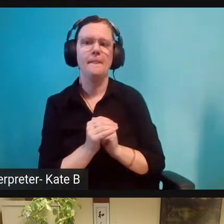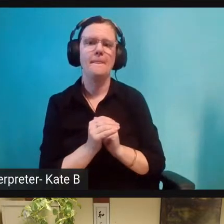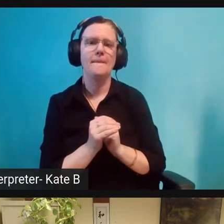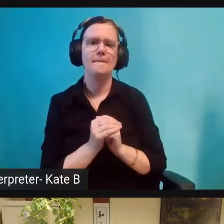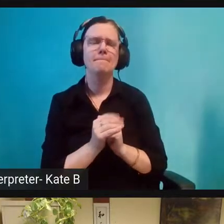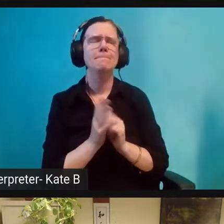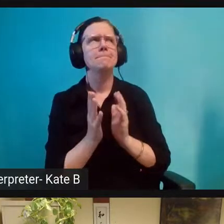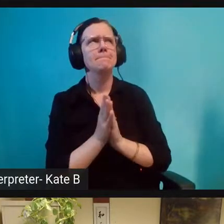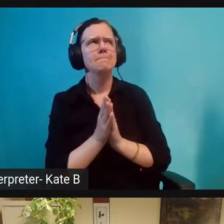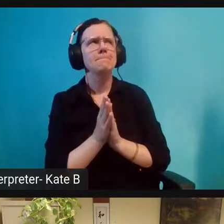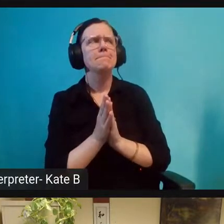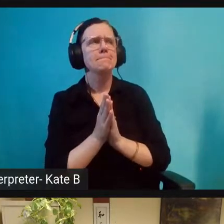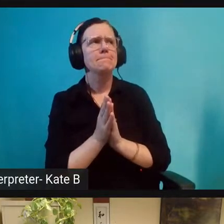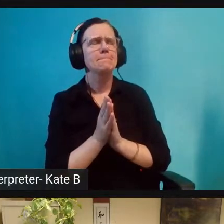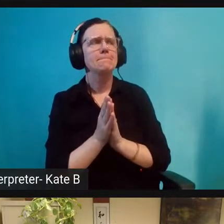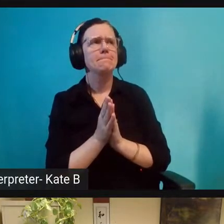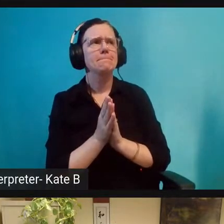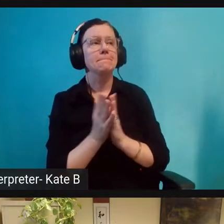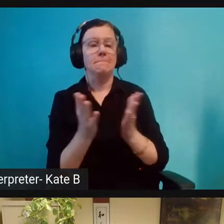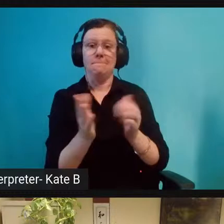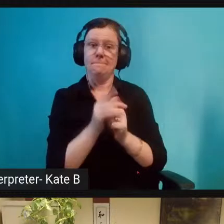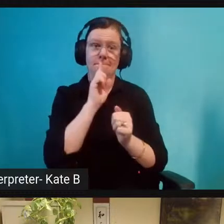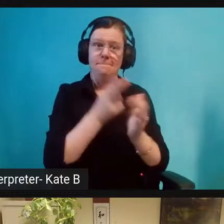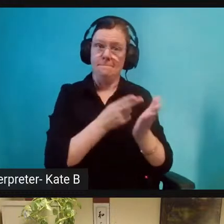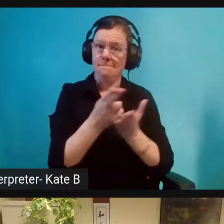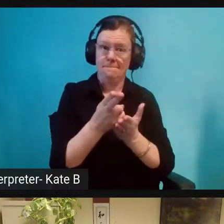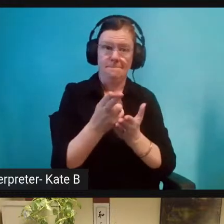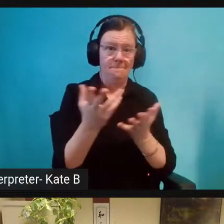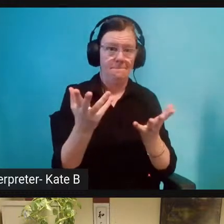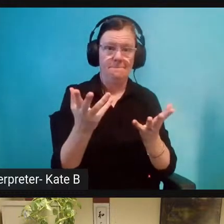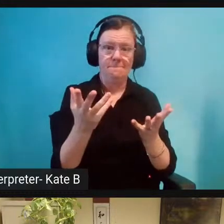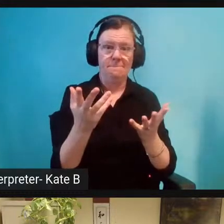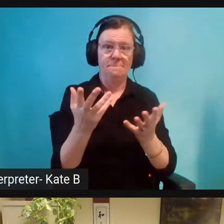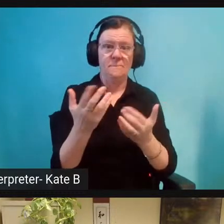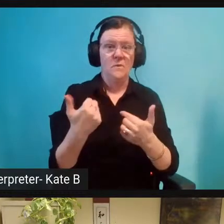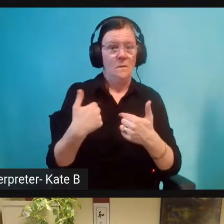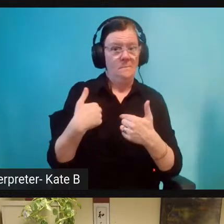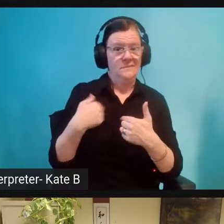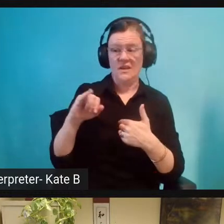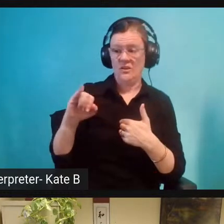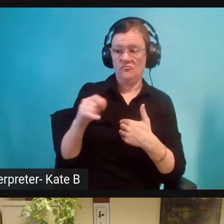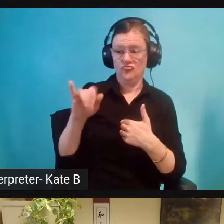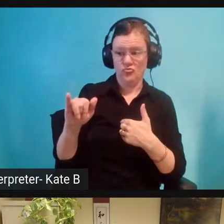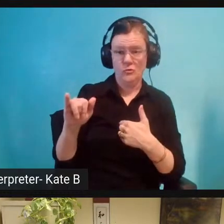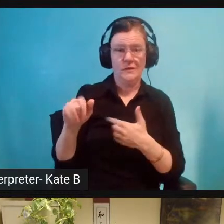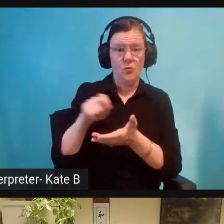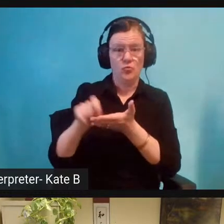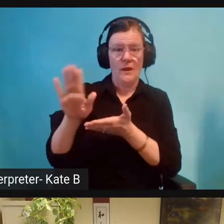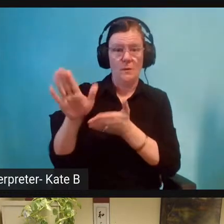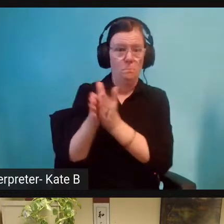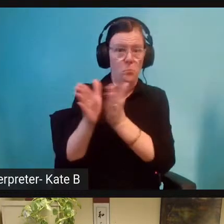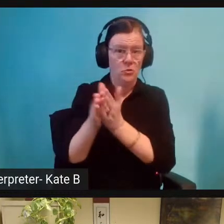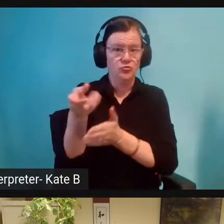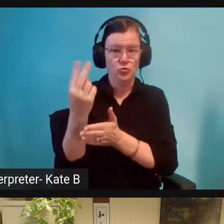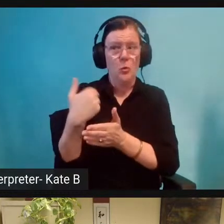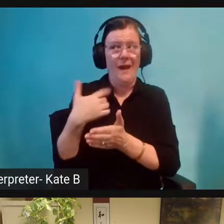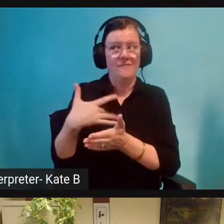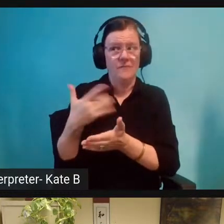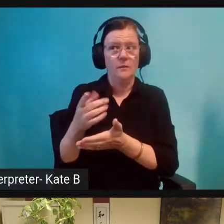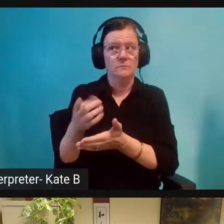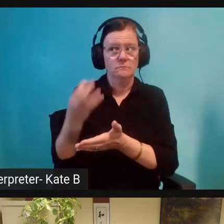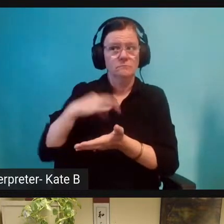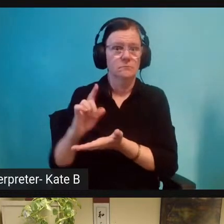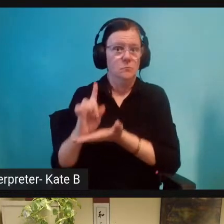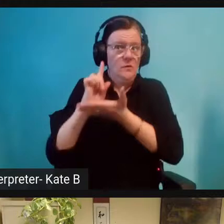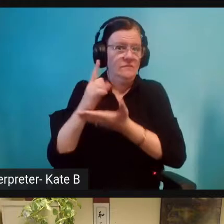I'm always privileged. I was really privileged to work with Judy on writing her memoir, both of her memoirs. And then